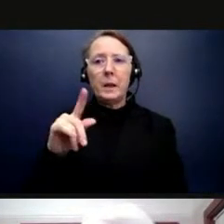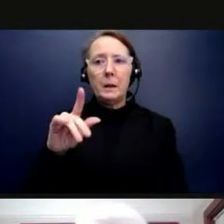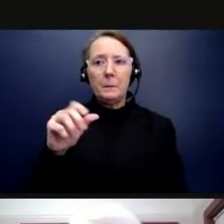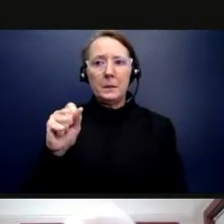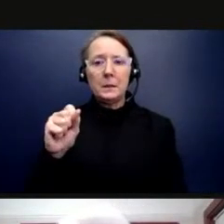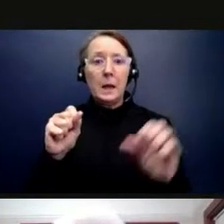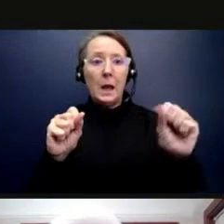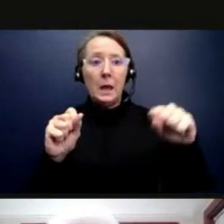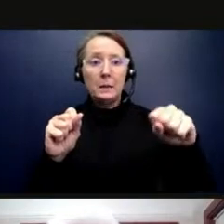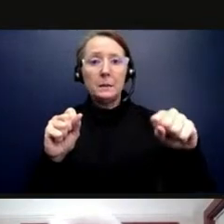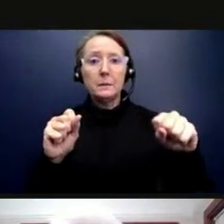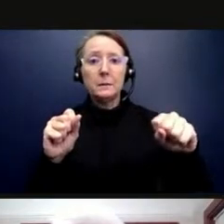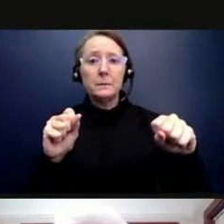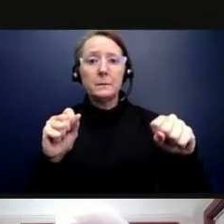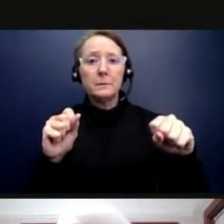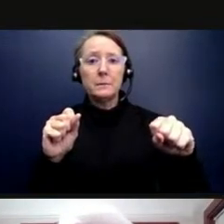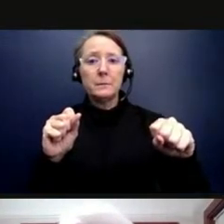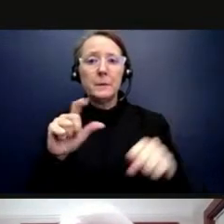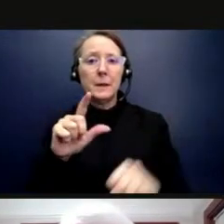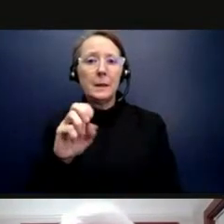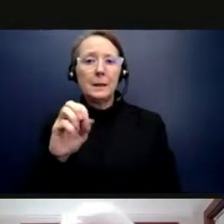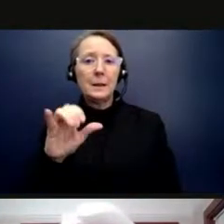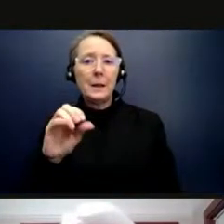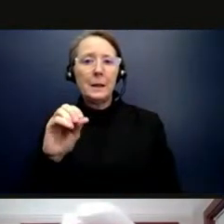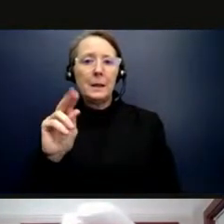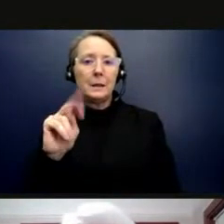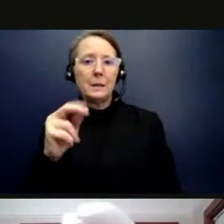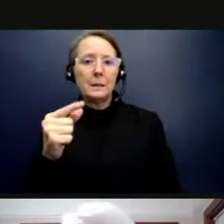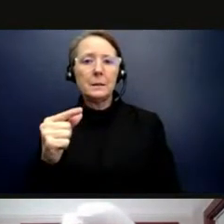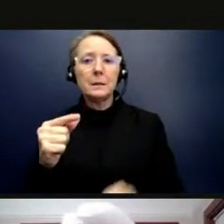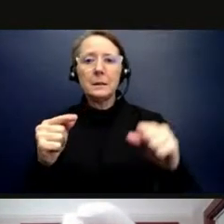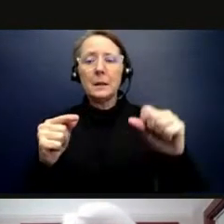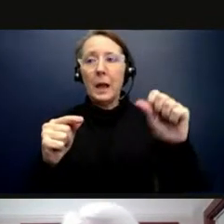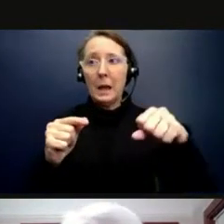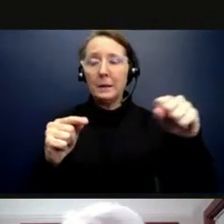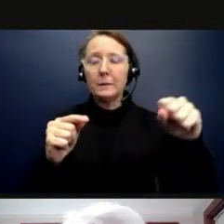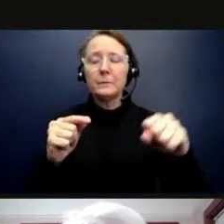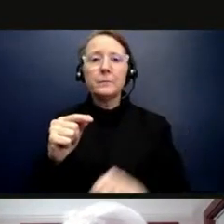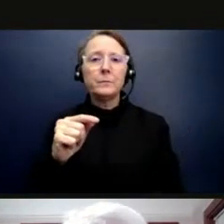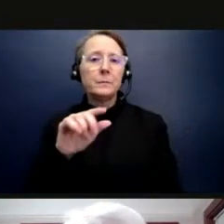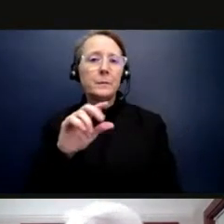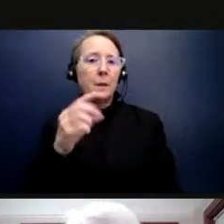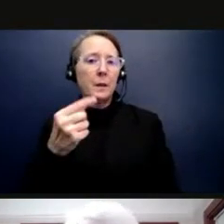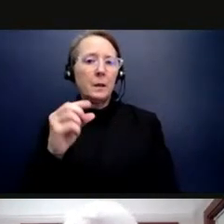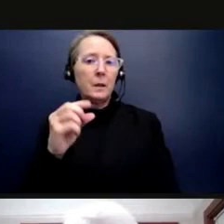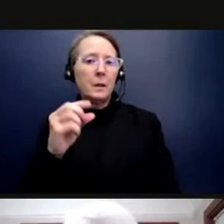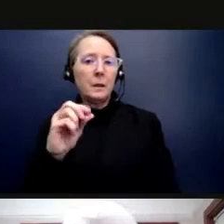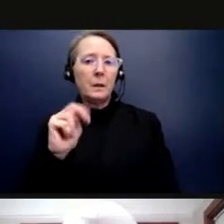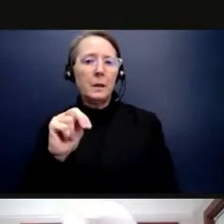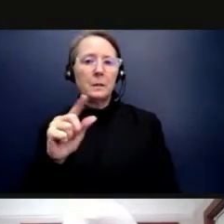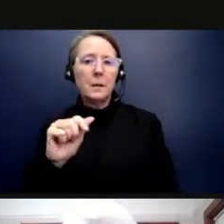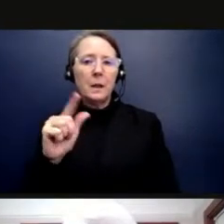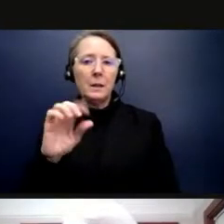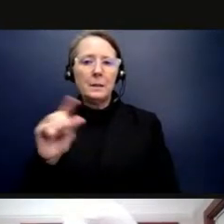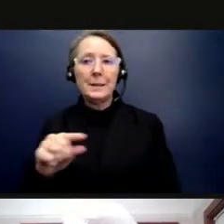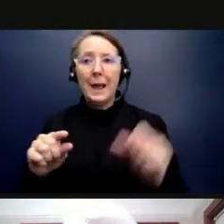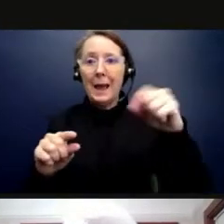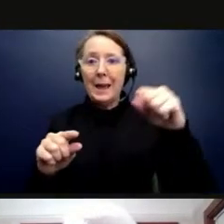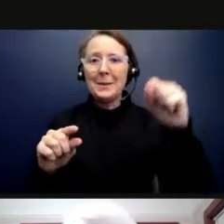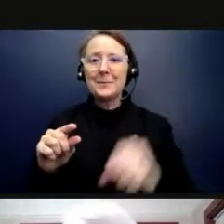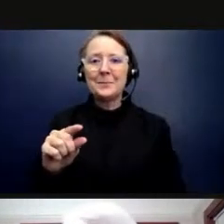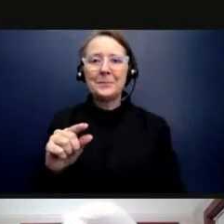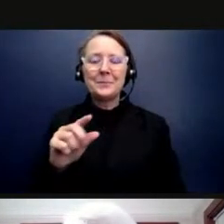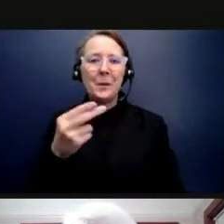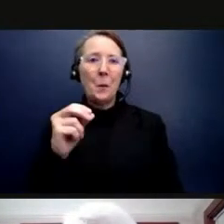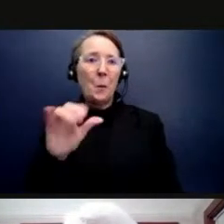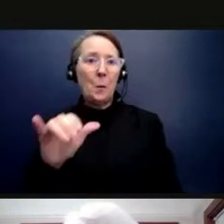Aye. Councillor Leung? Aye. Councillor Gonzalez? Aye. Councillor